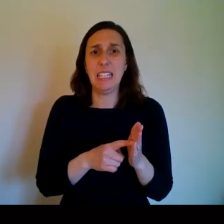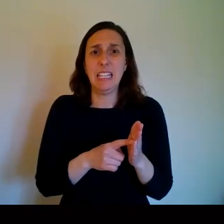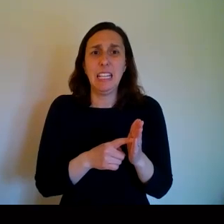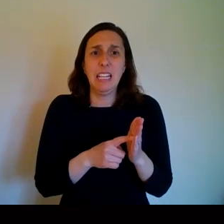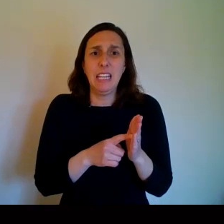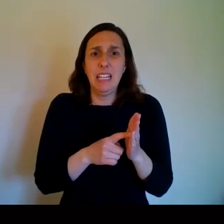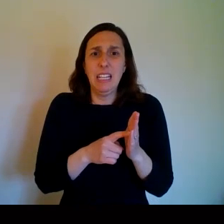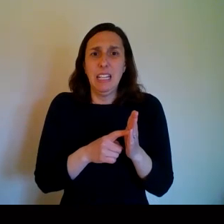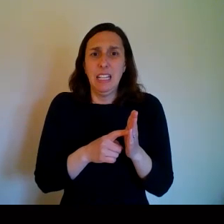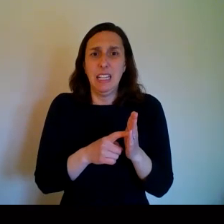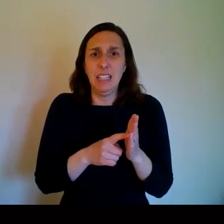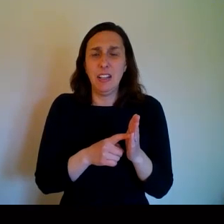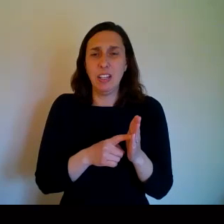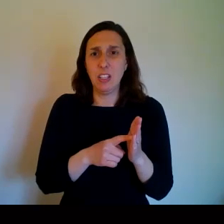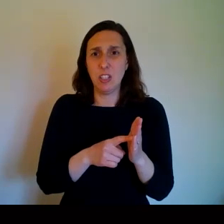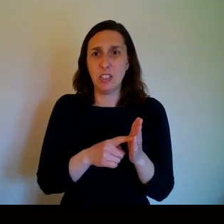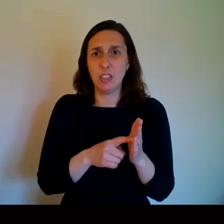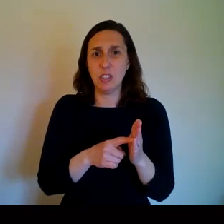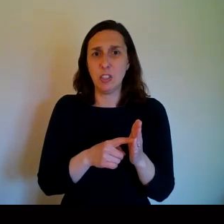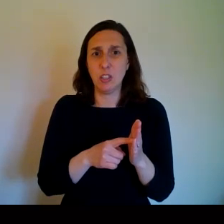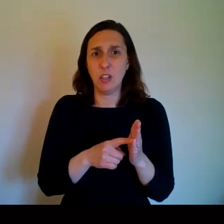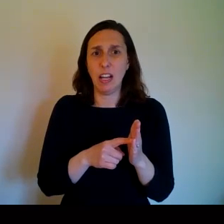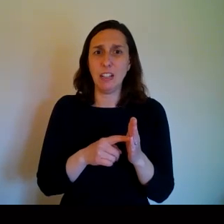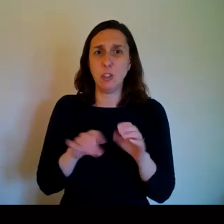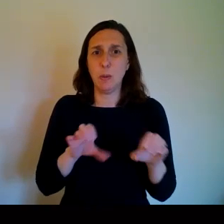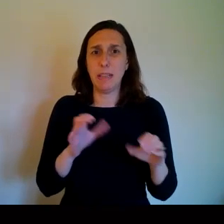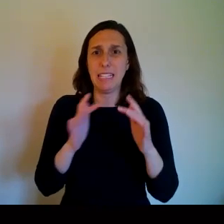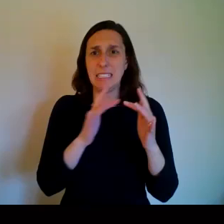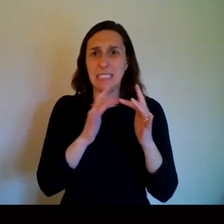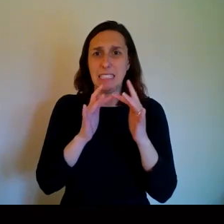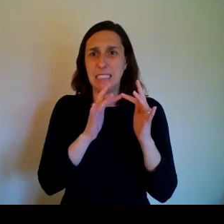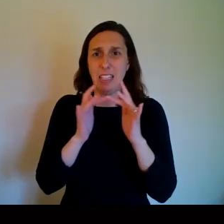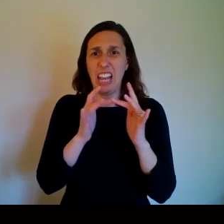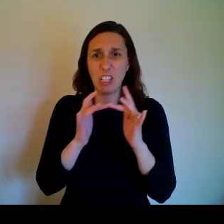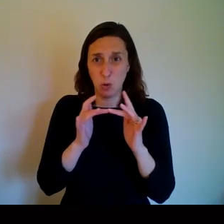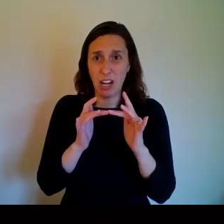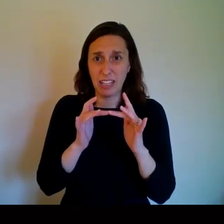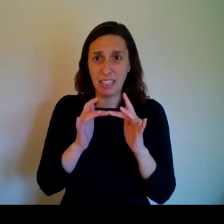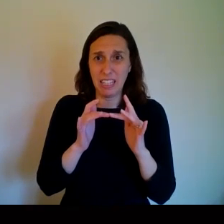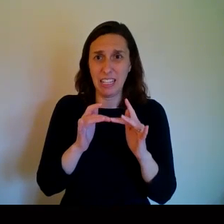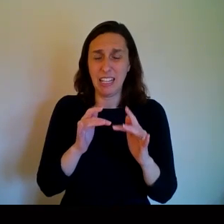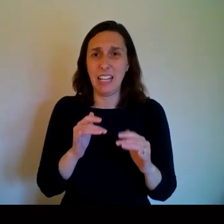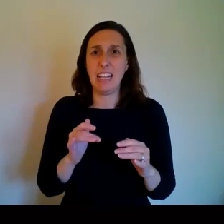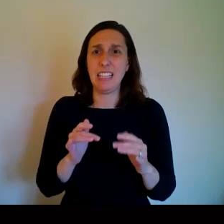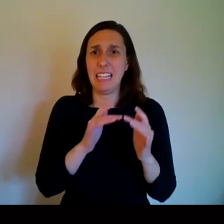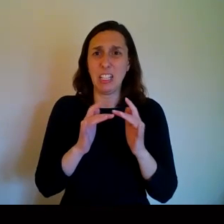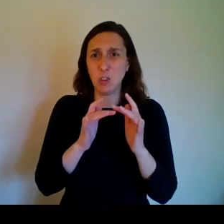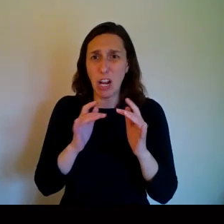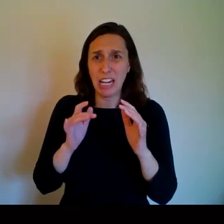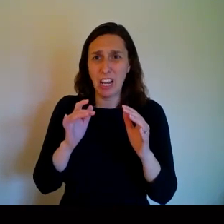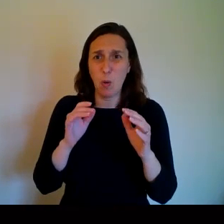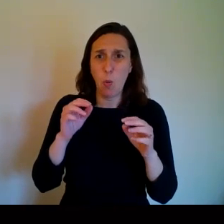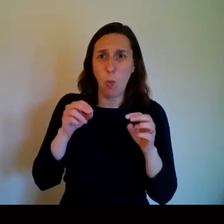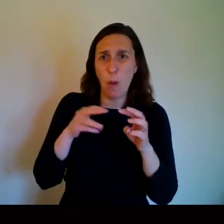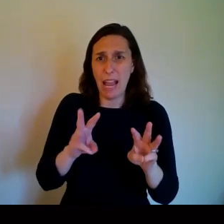in this type of doing things on the electronic interface is the interface itself slows me down a